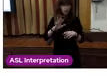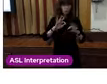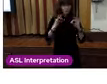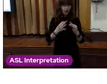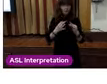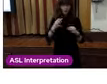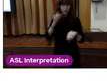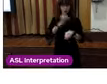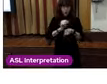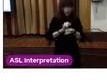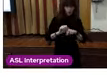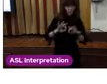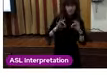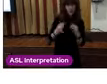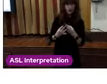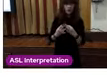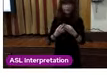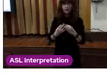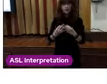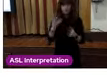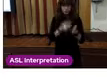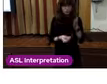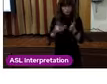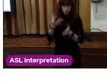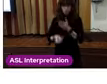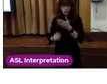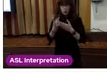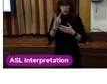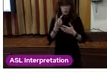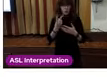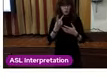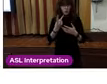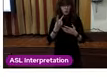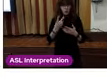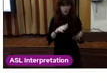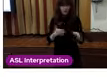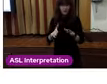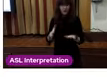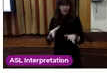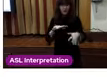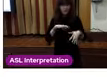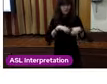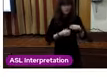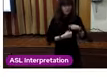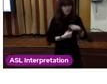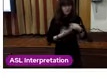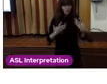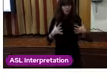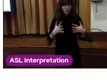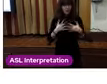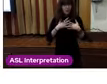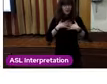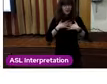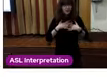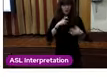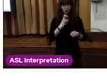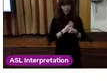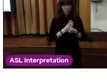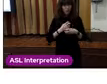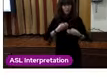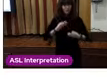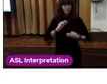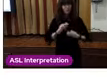lose 1 or 2 people, not only are you dealing with the tragedy of having that enormous